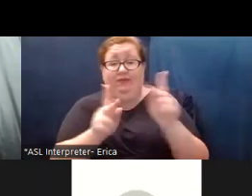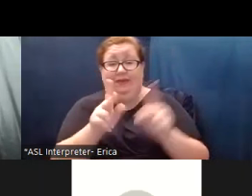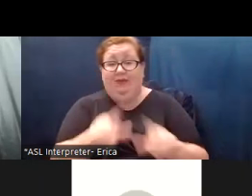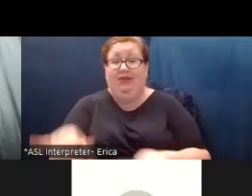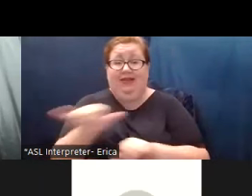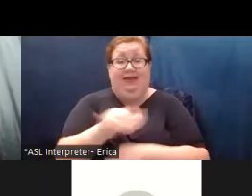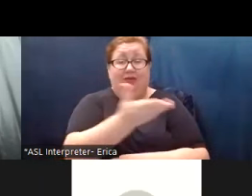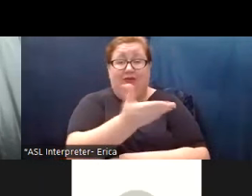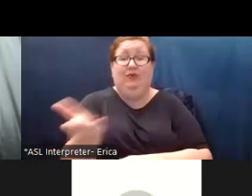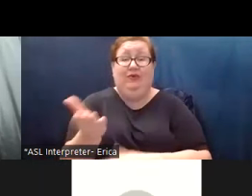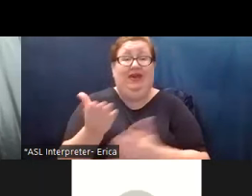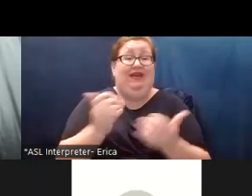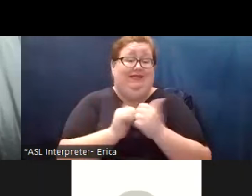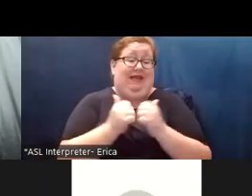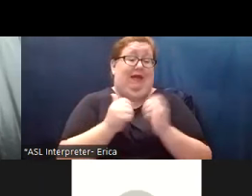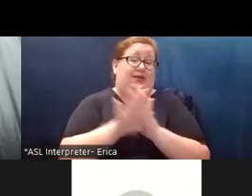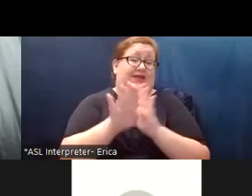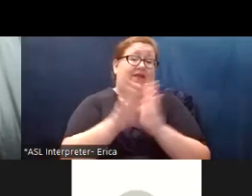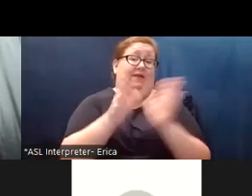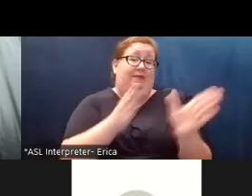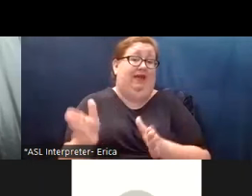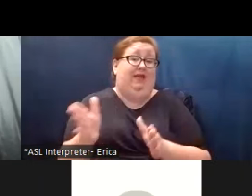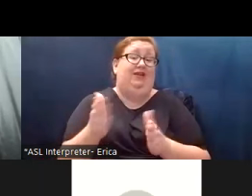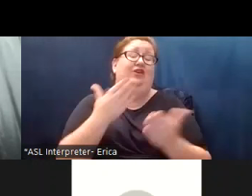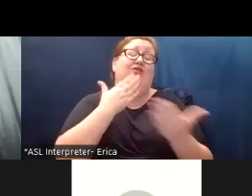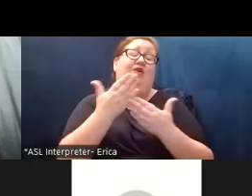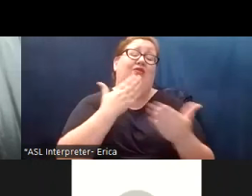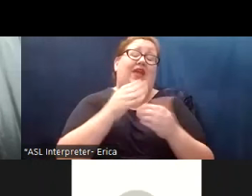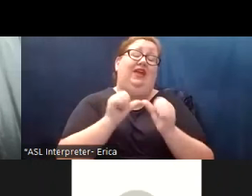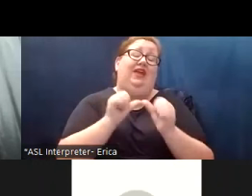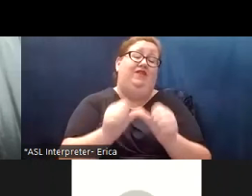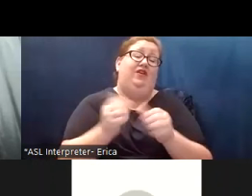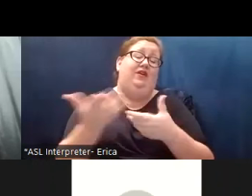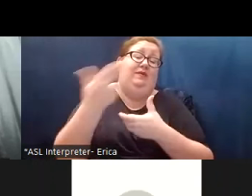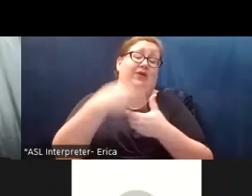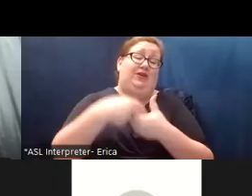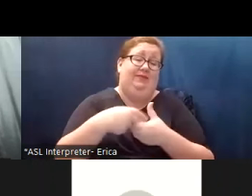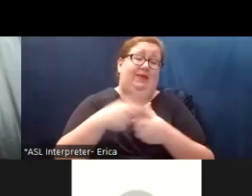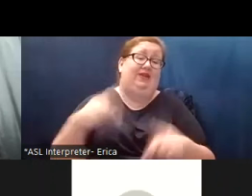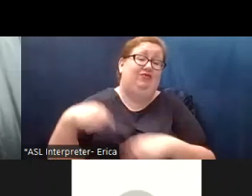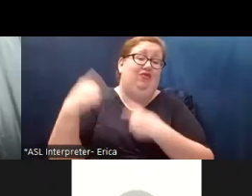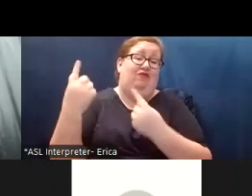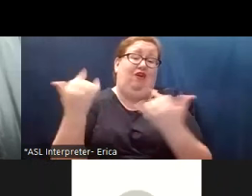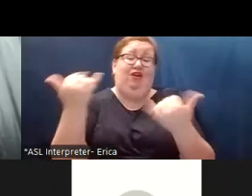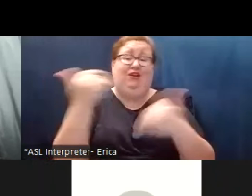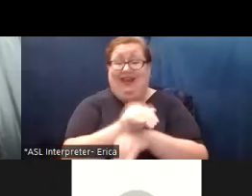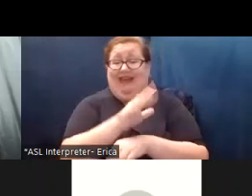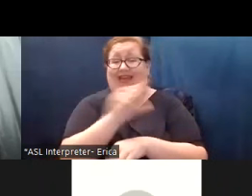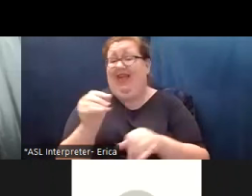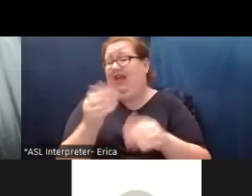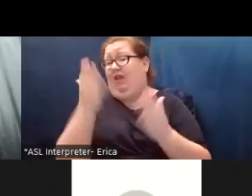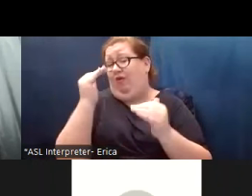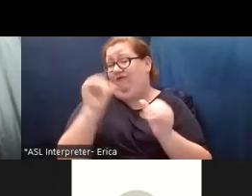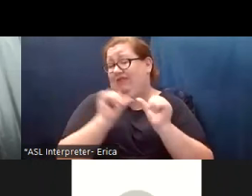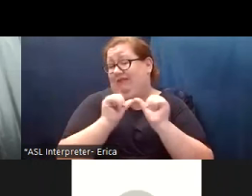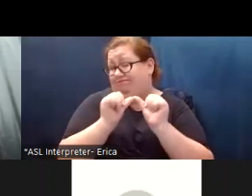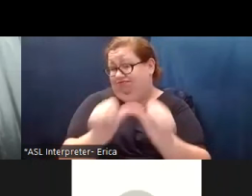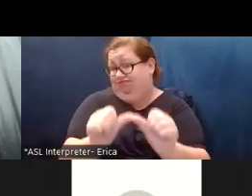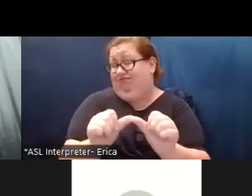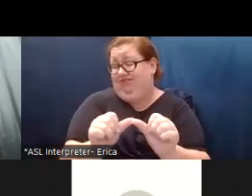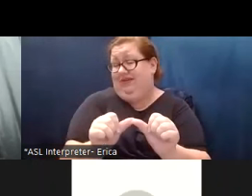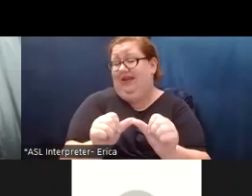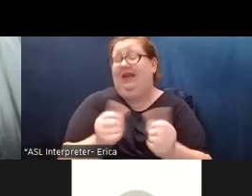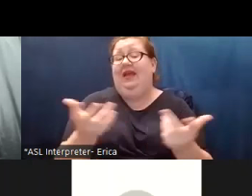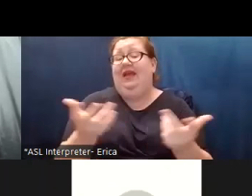developed this plan. So thank you all for participating so far, participating tonight, and I hope you'll continue to. And I